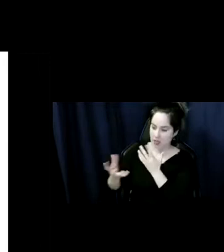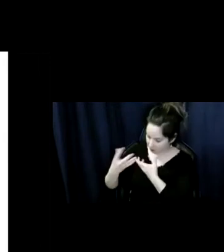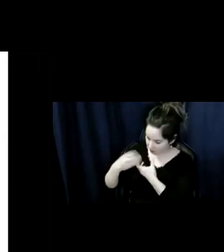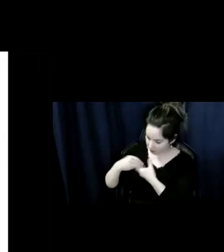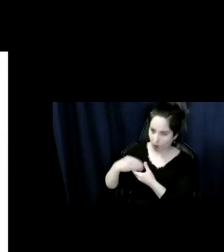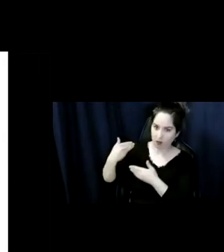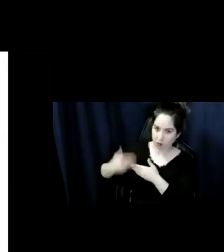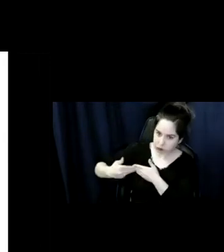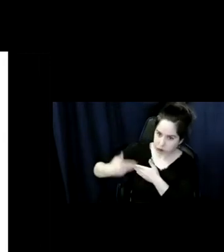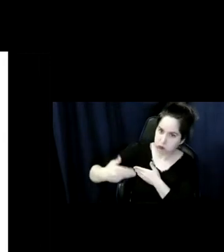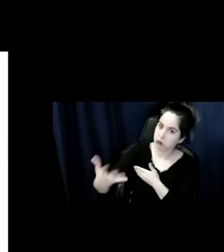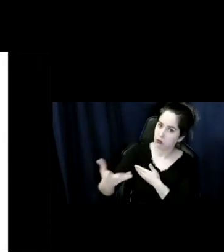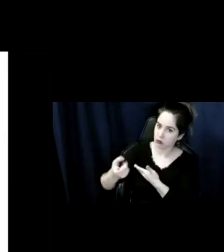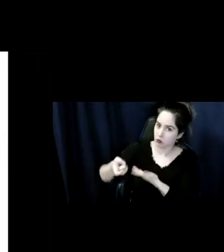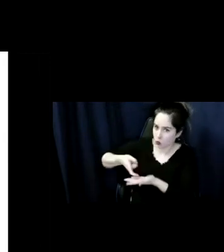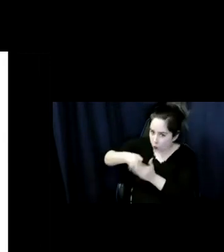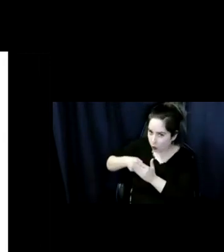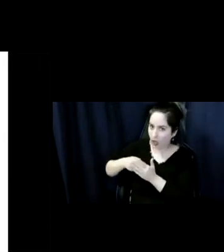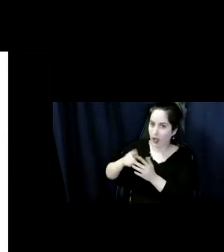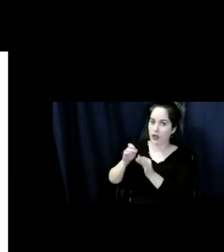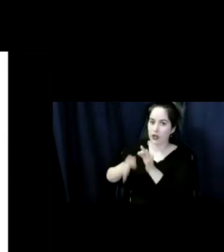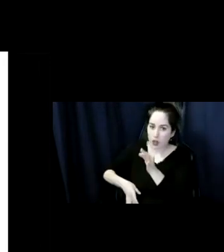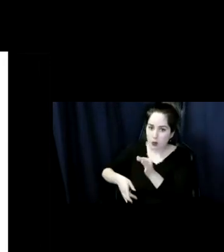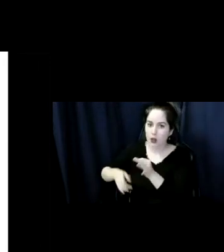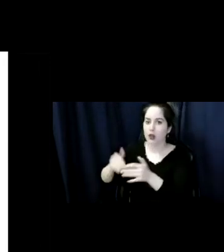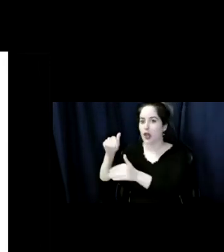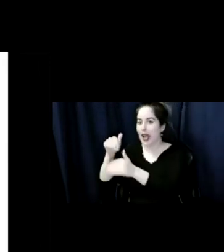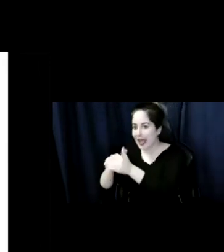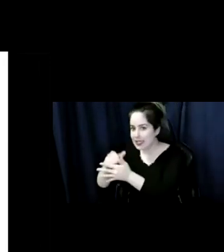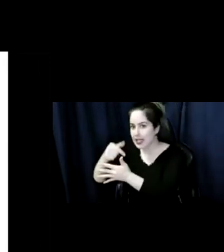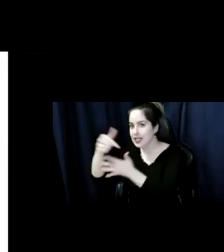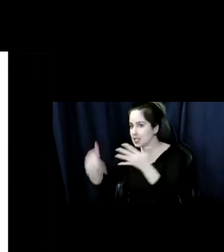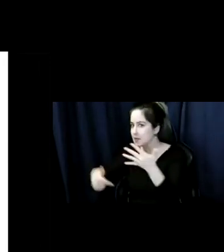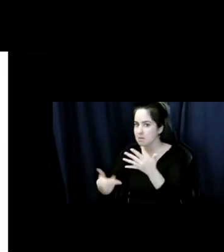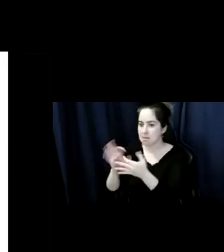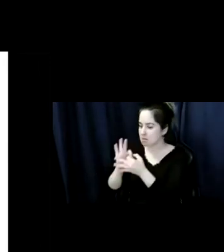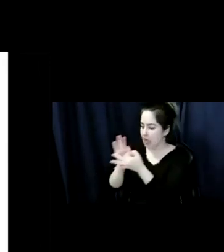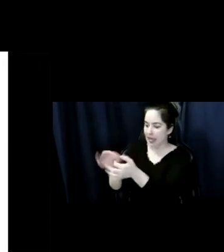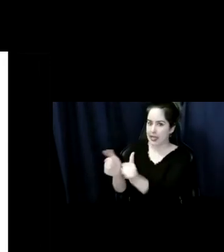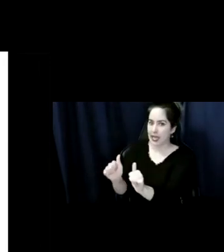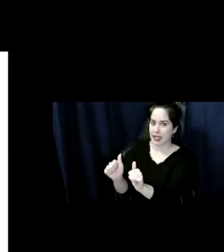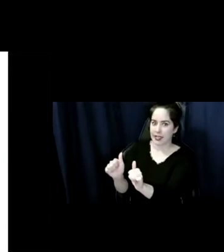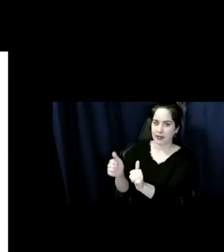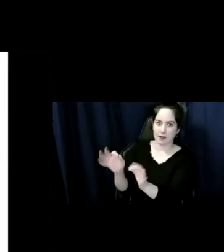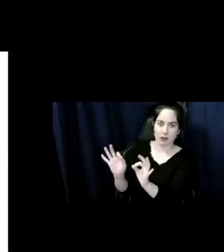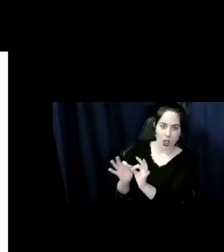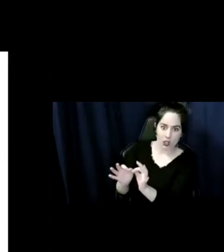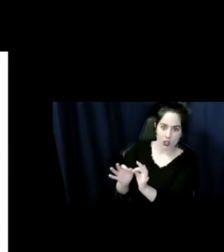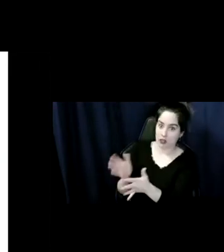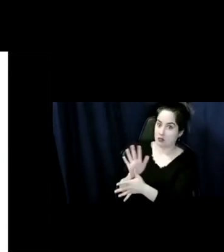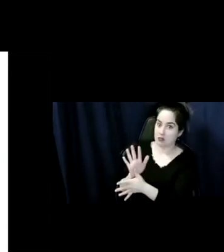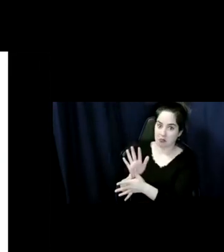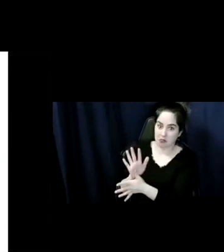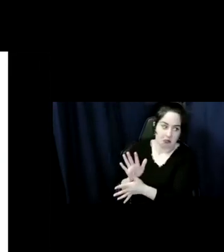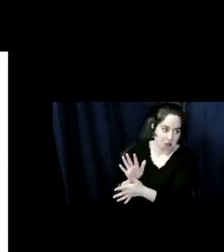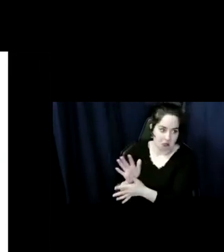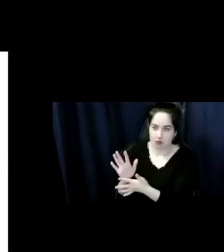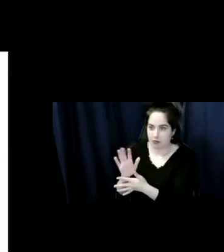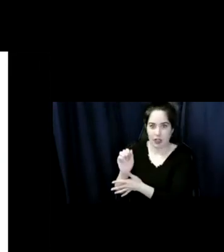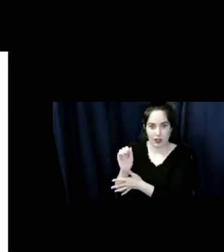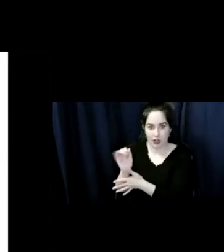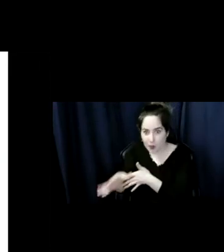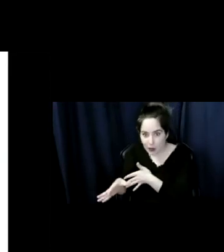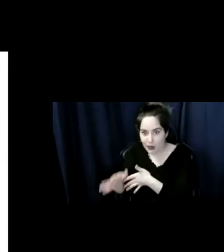any expenses related to artists with disabilities and artists who are deaf, such as ASL interpretation,